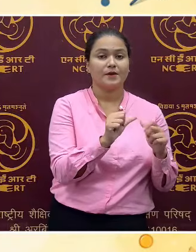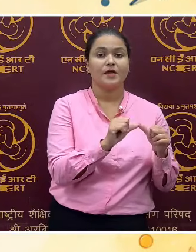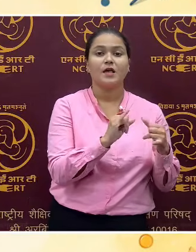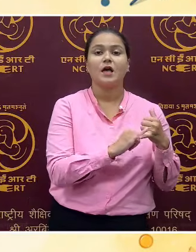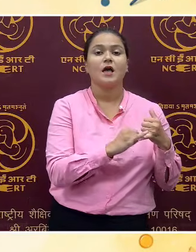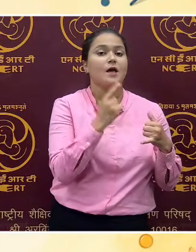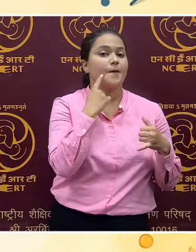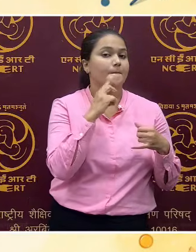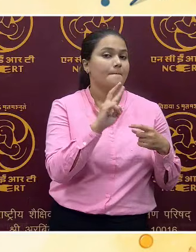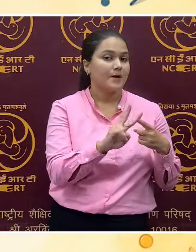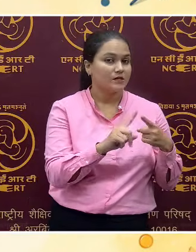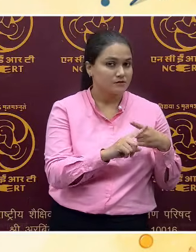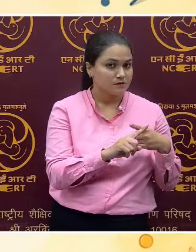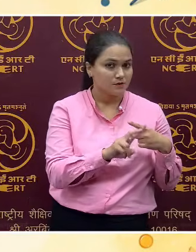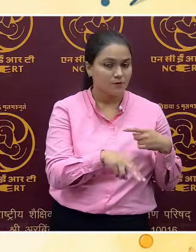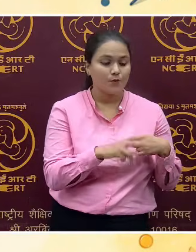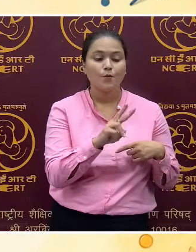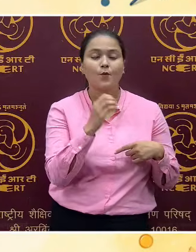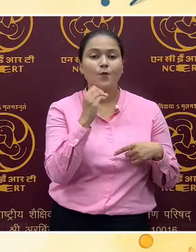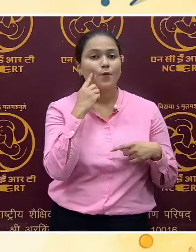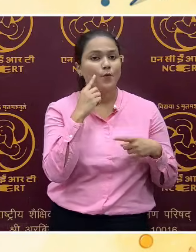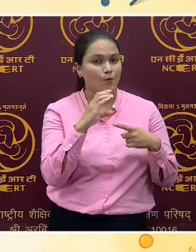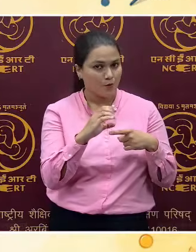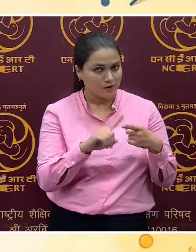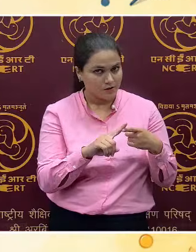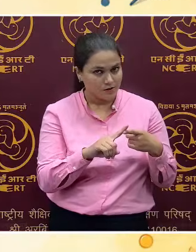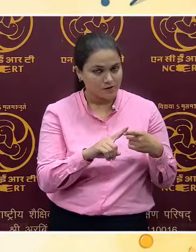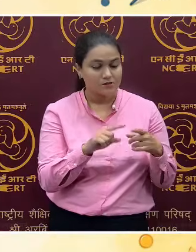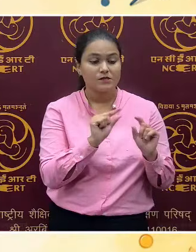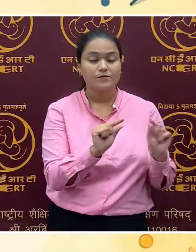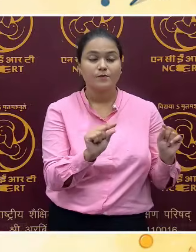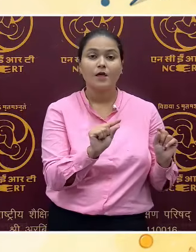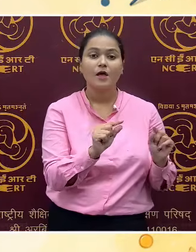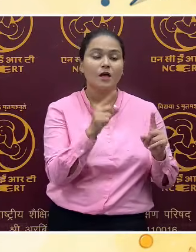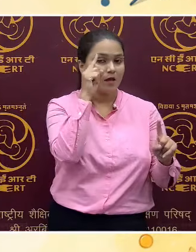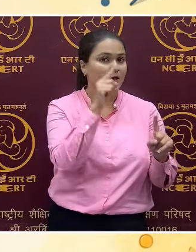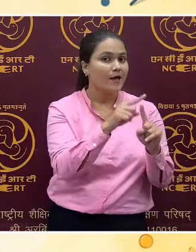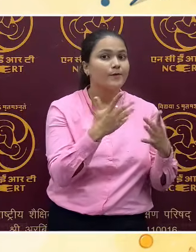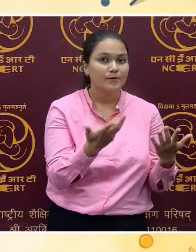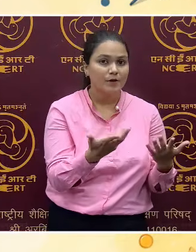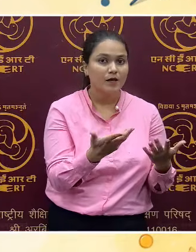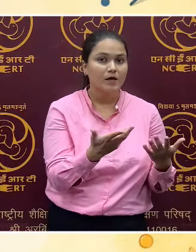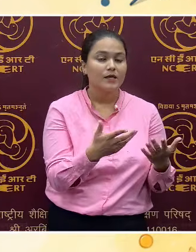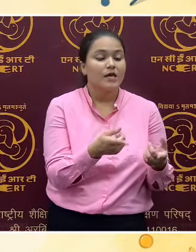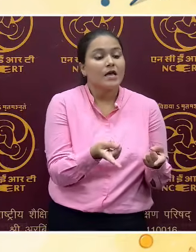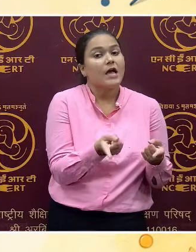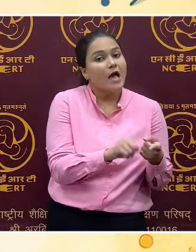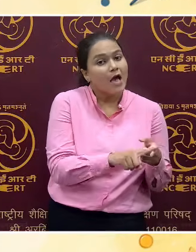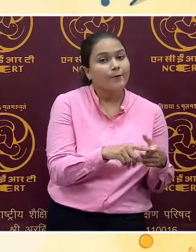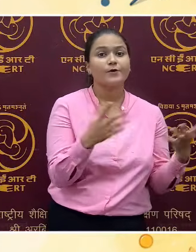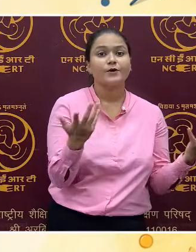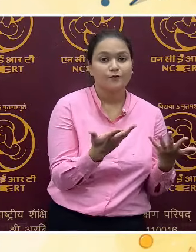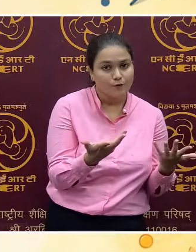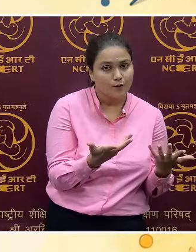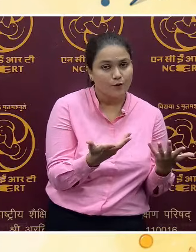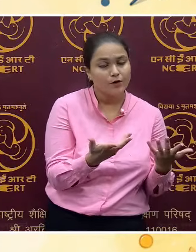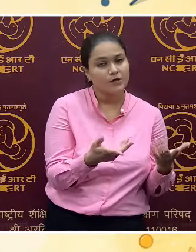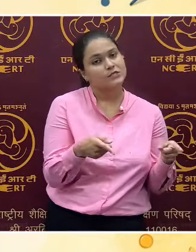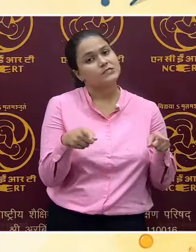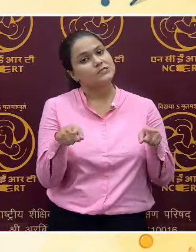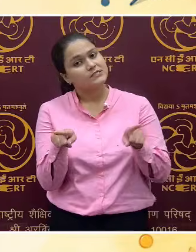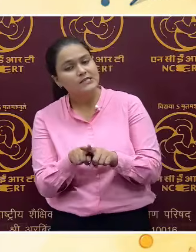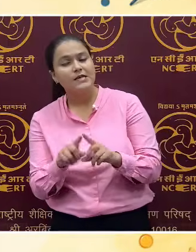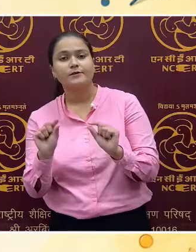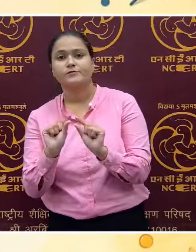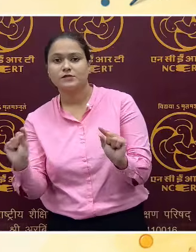focus on what is happening rather than who the owner of the program is. Okay. So, the same sentence, the government